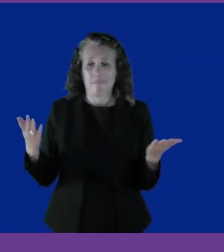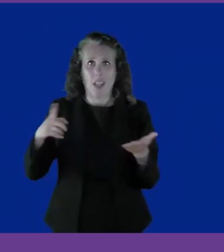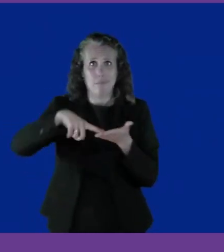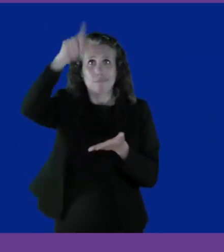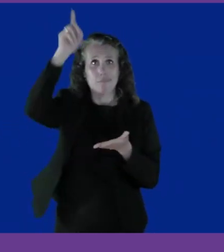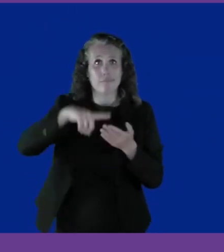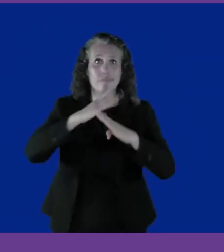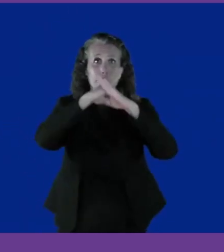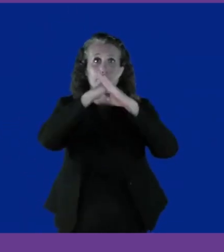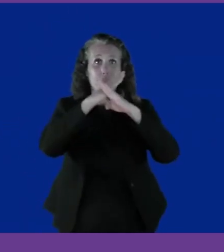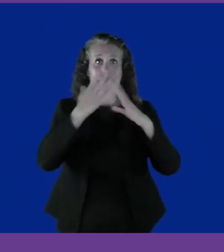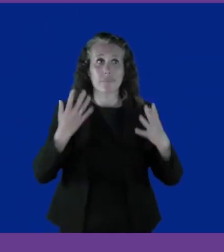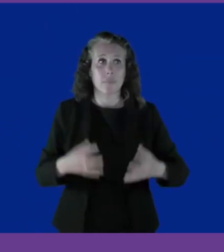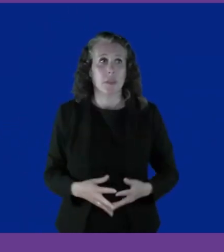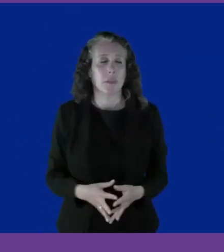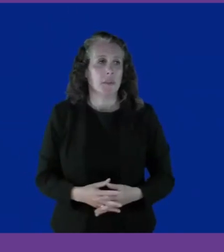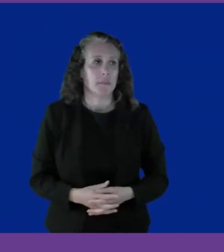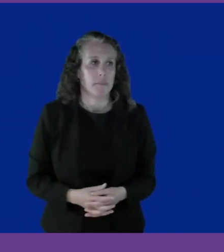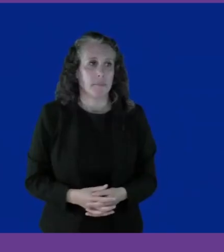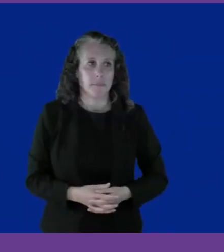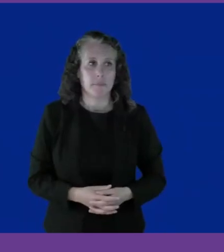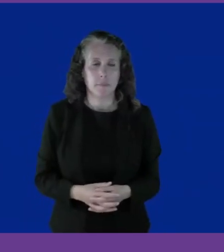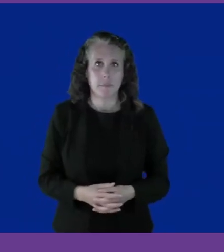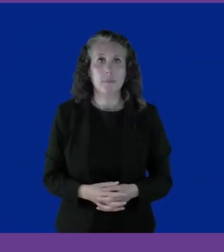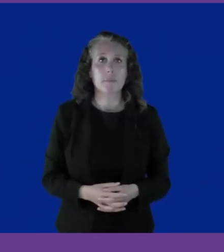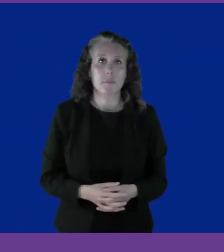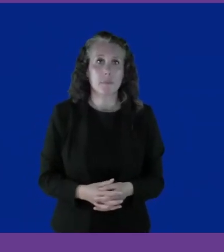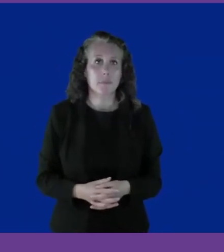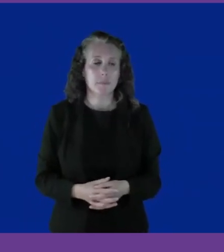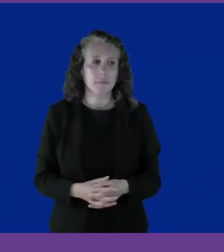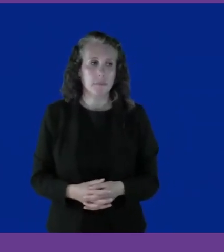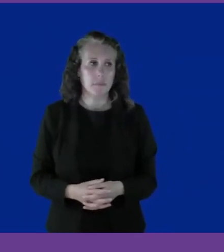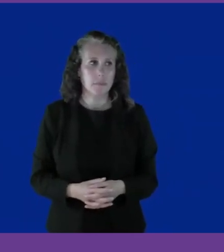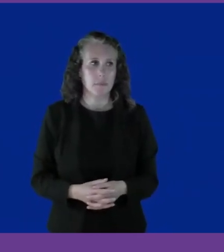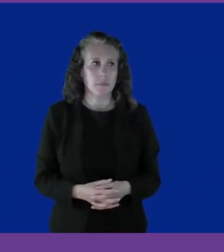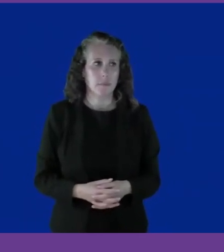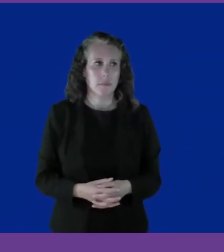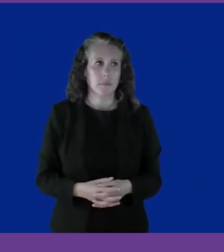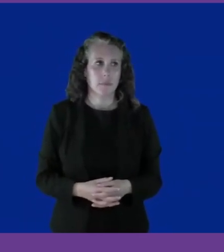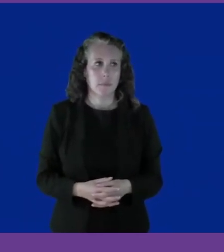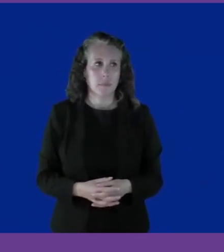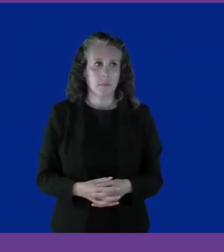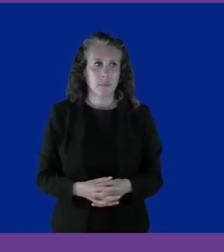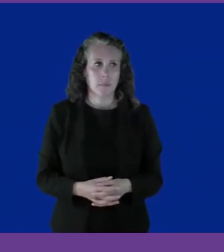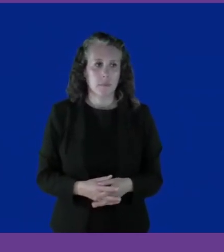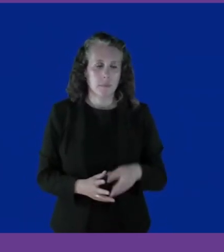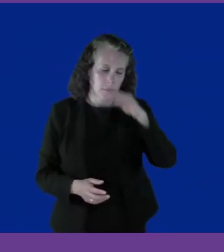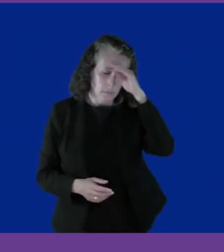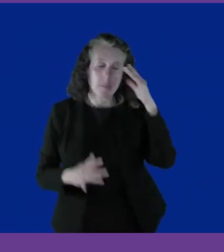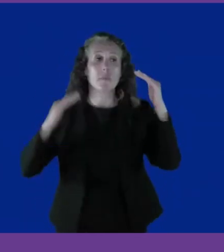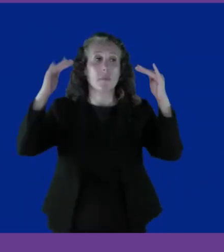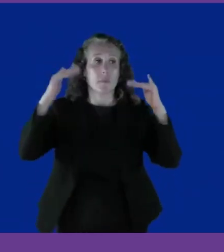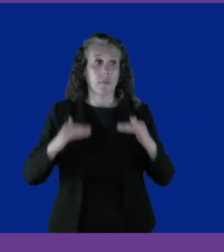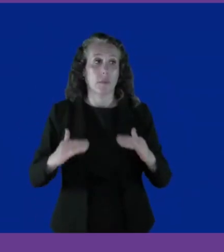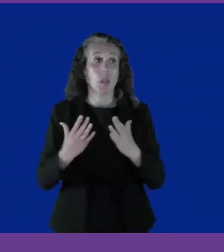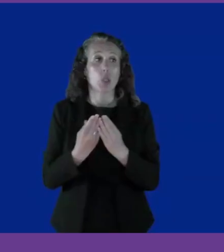helpful. And the last thing to say also, I think we need to look at the fragmentation of